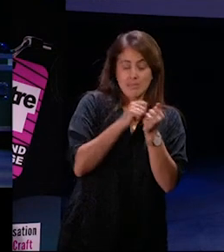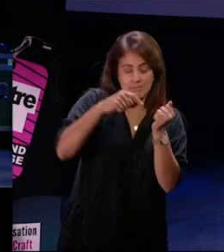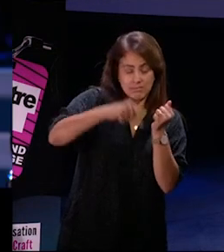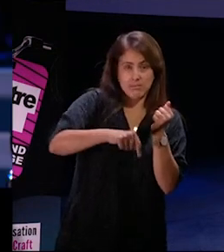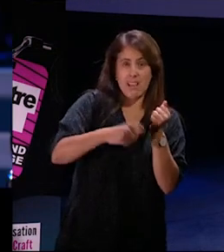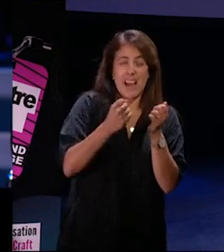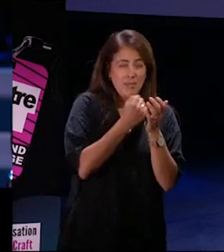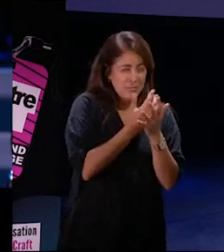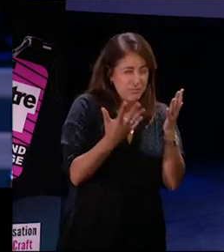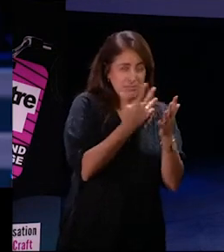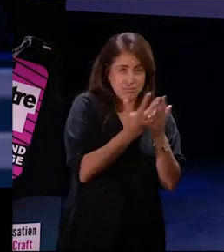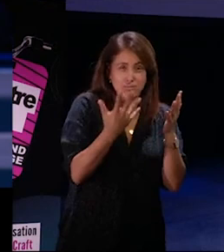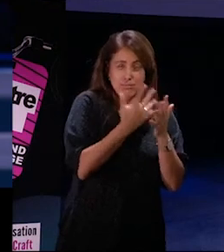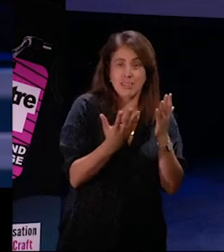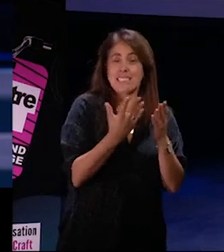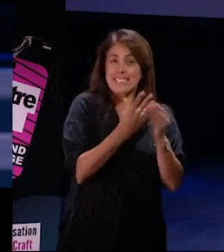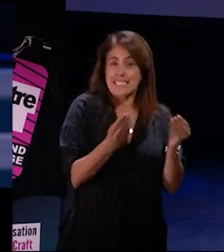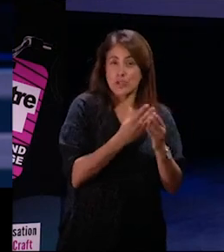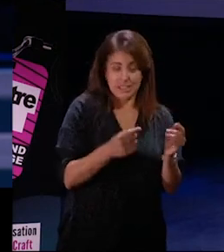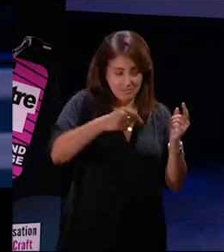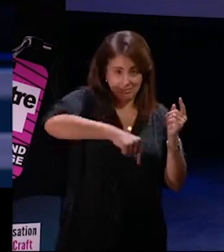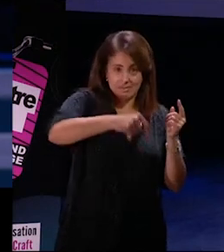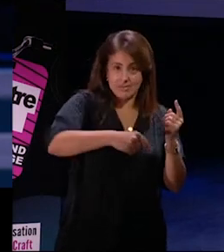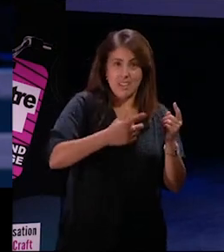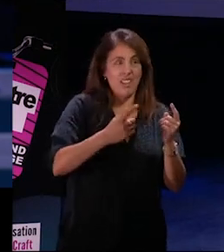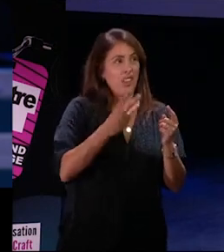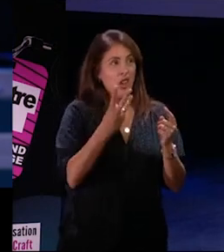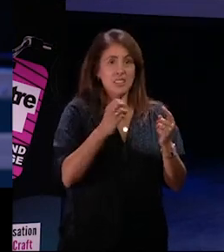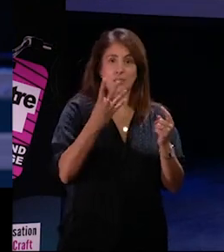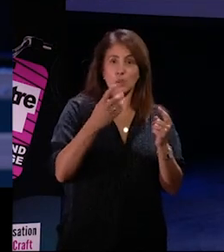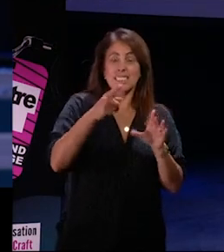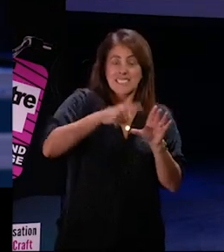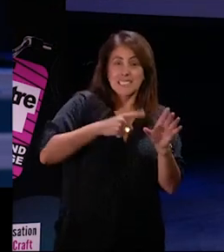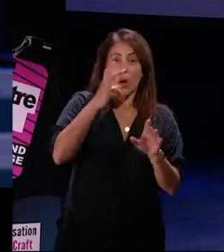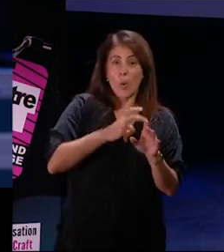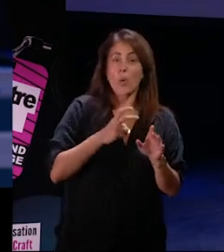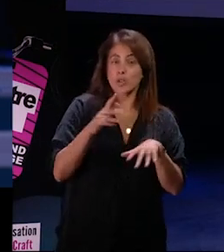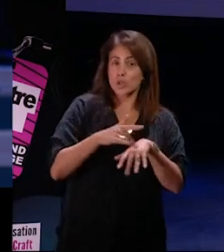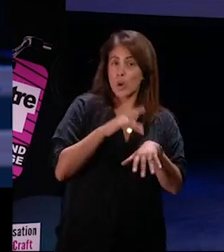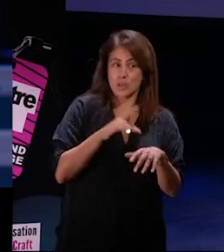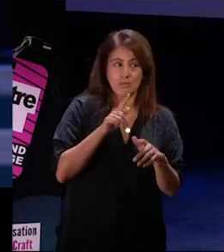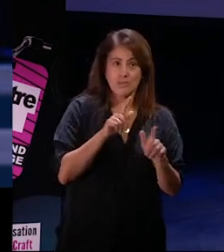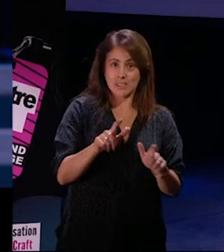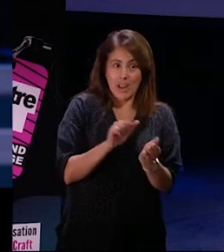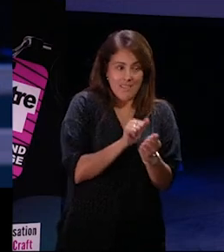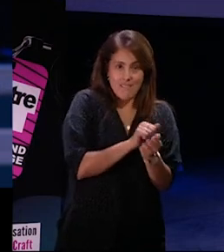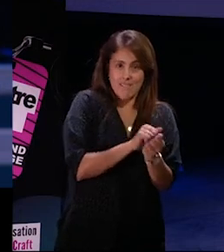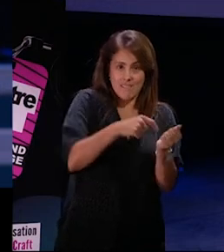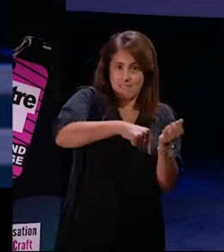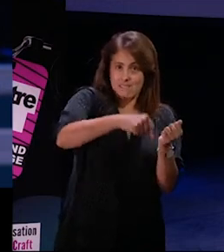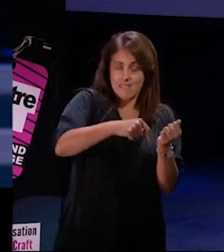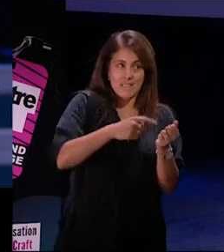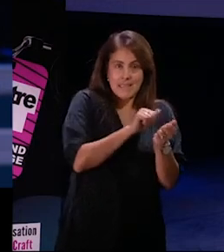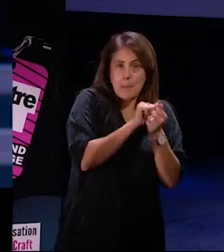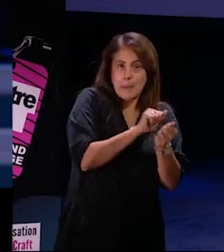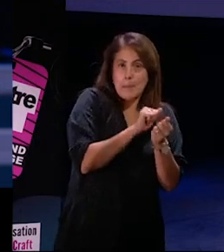scenery, which is full of shows which are up to 30, 40 years old, maybe even older. So as they're revived with us, and